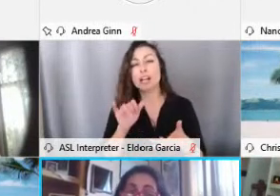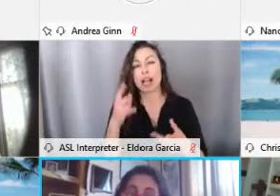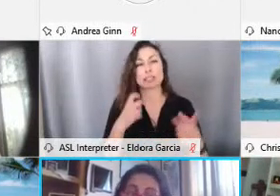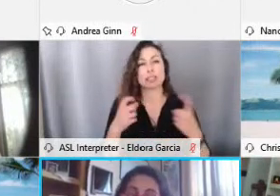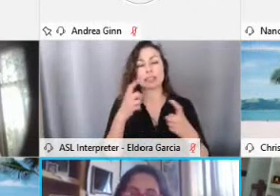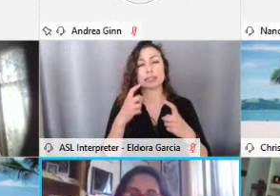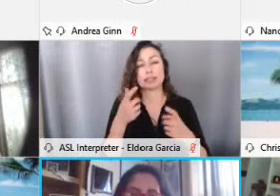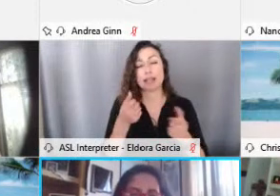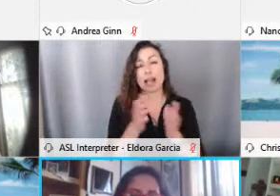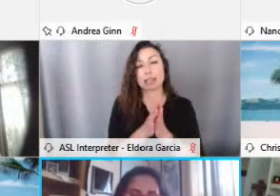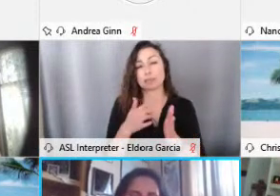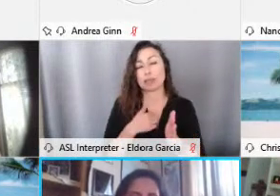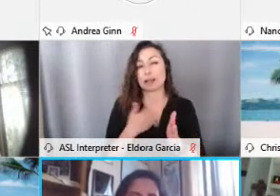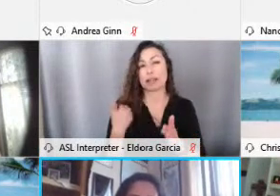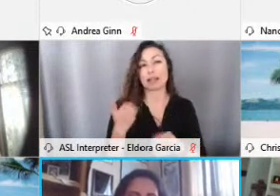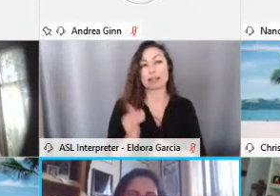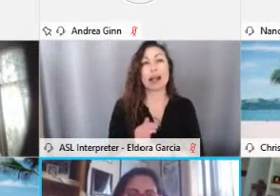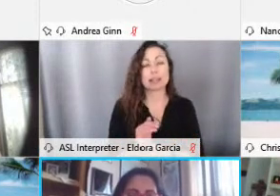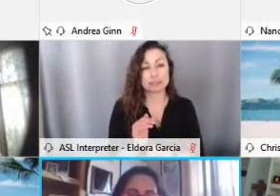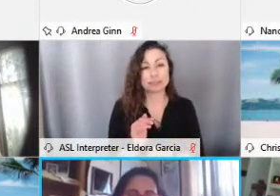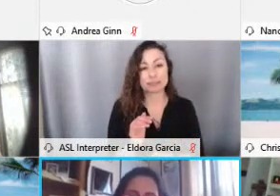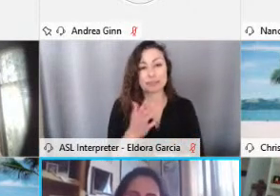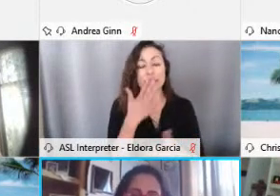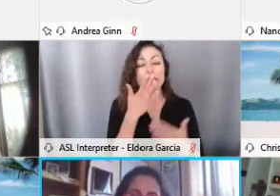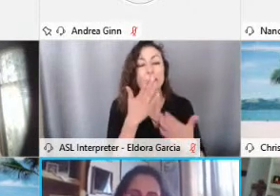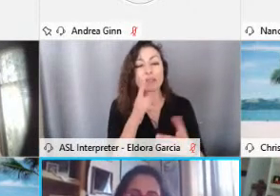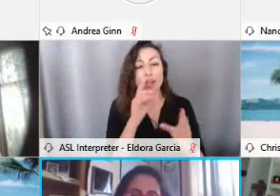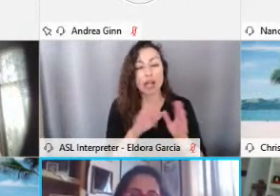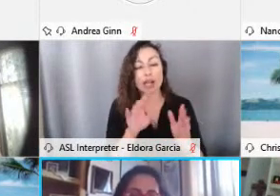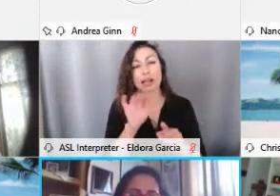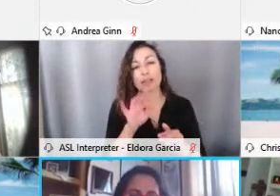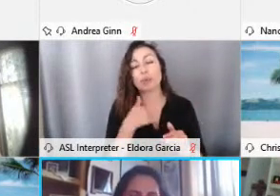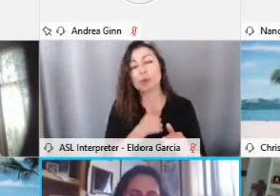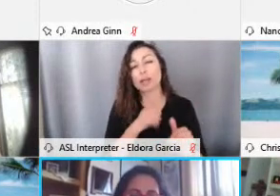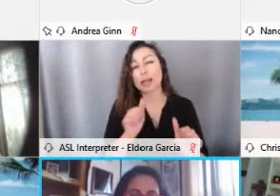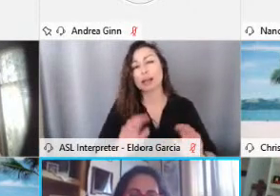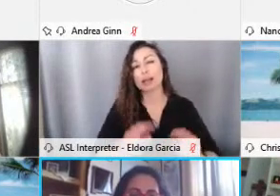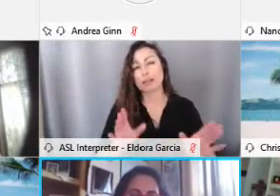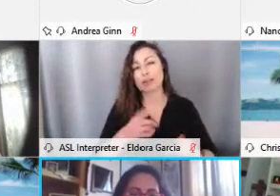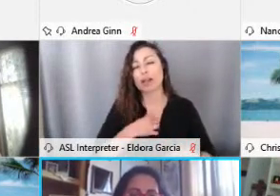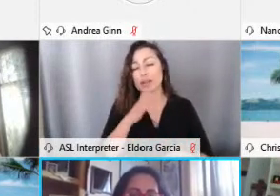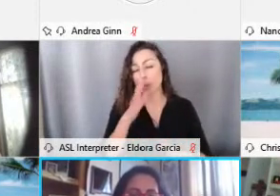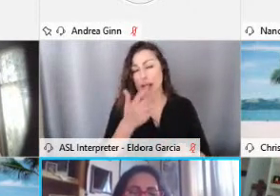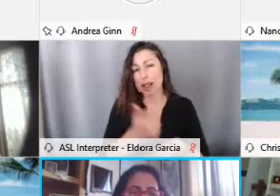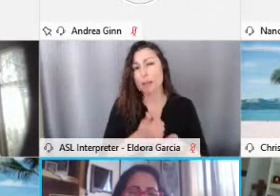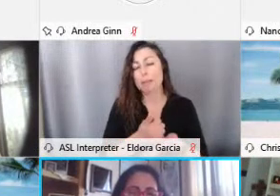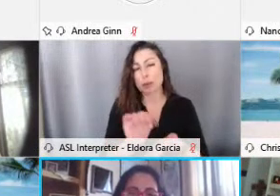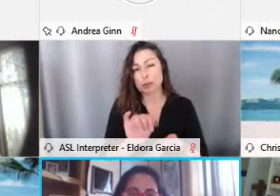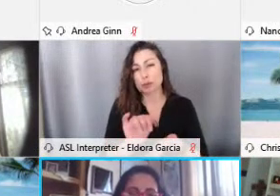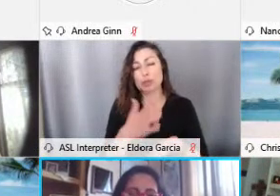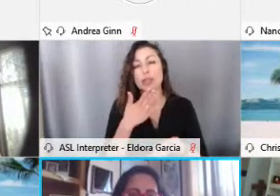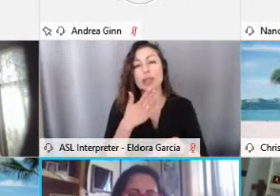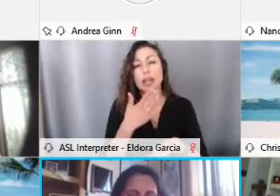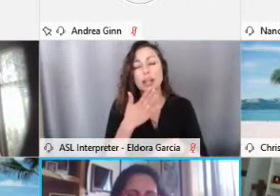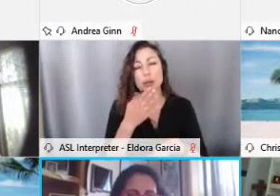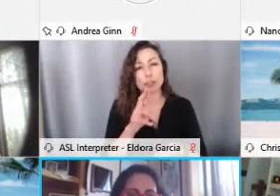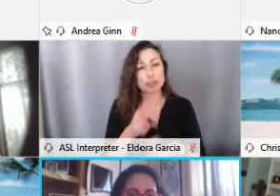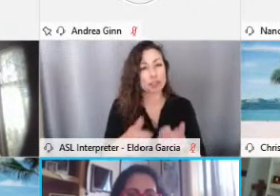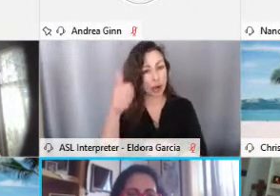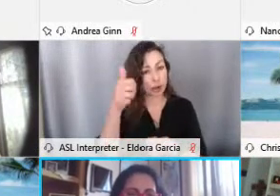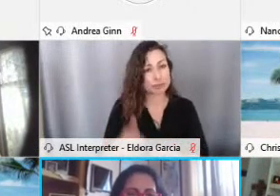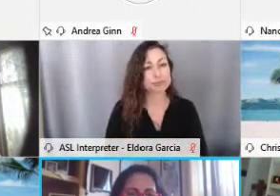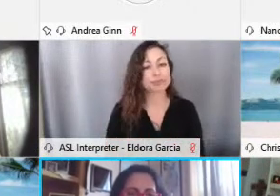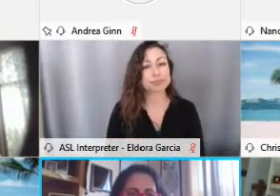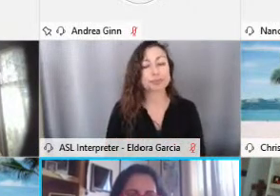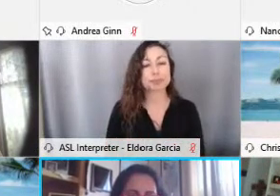asked of me actually last night. So thank you. But if it could be clarified, I think that would help also. Thank you. Thank you, Mr. Chairman.